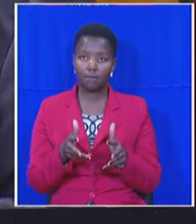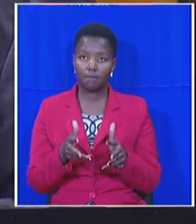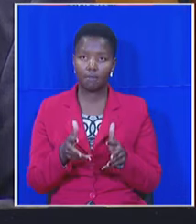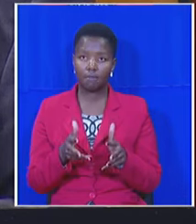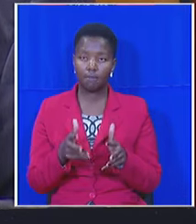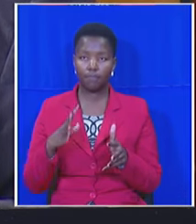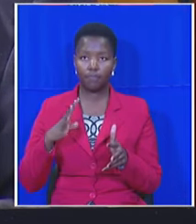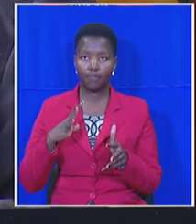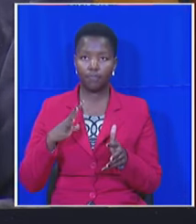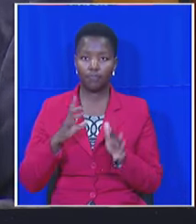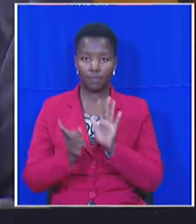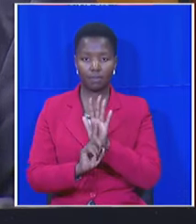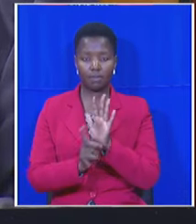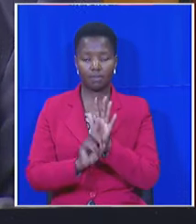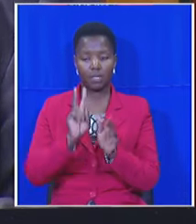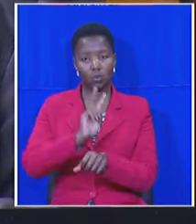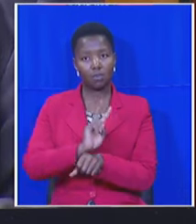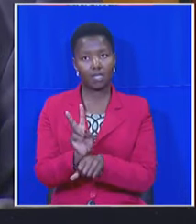The bells will be rung for 2 minutes.